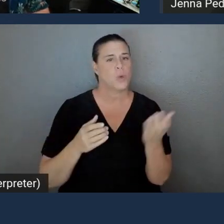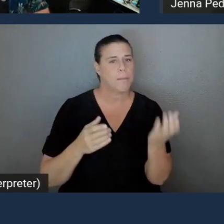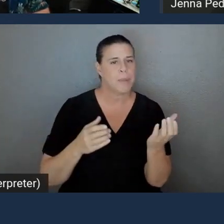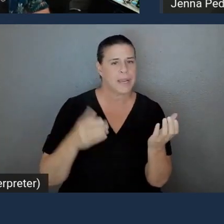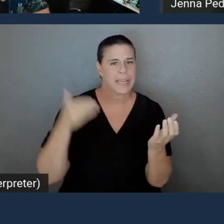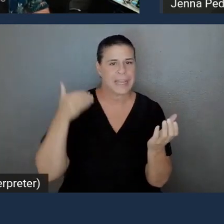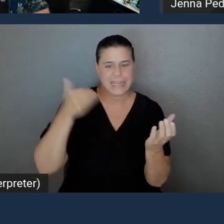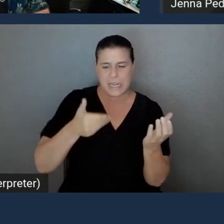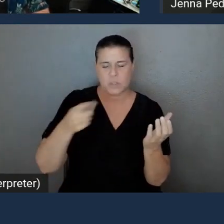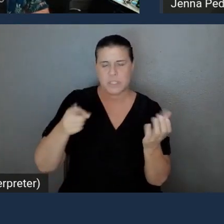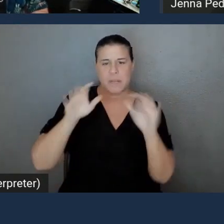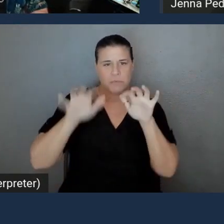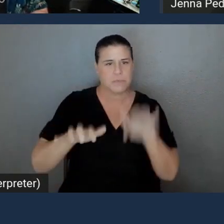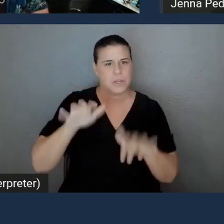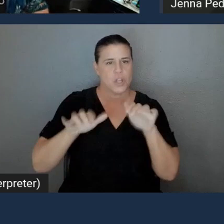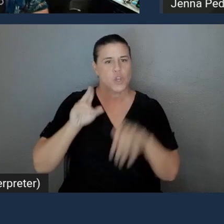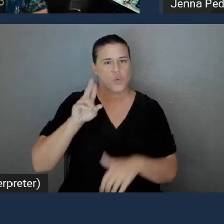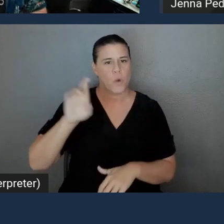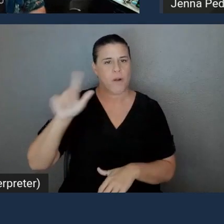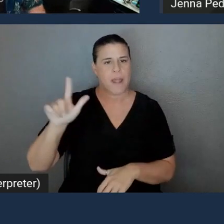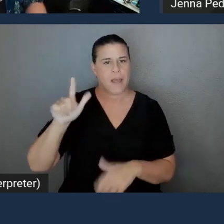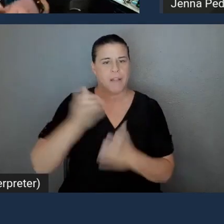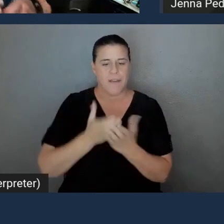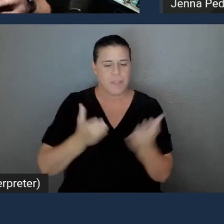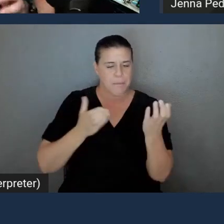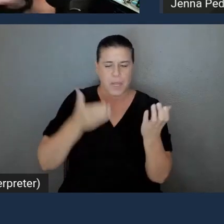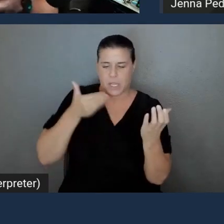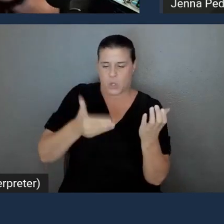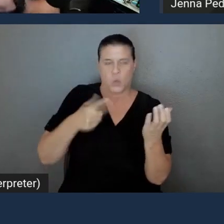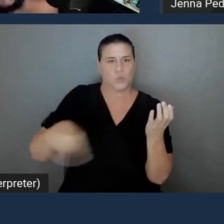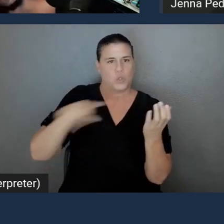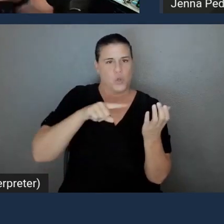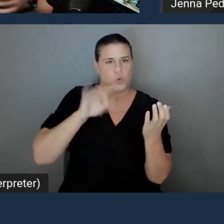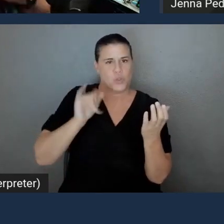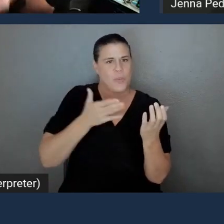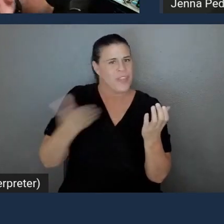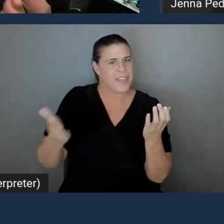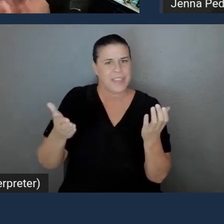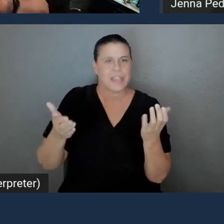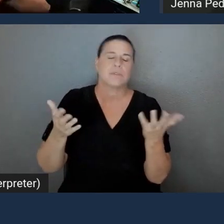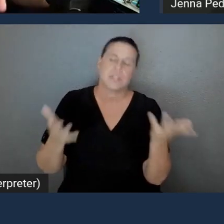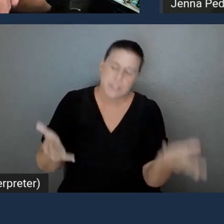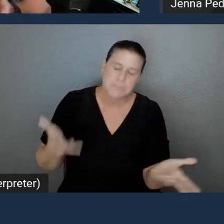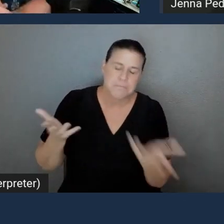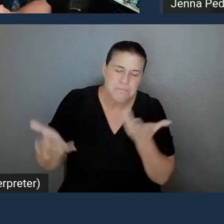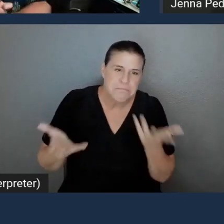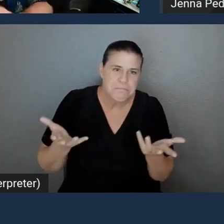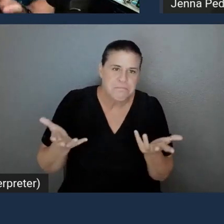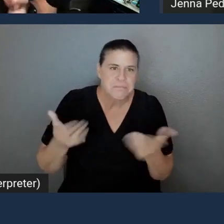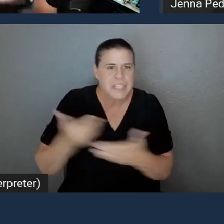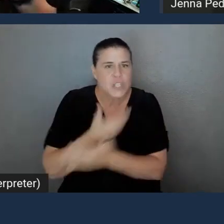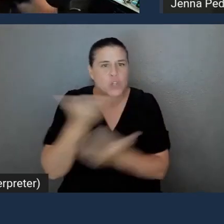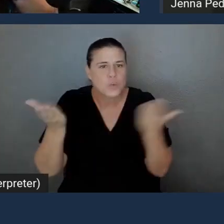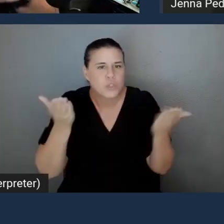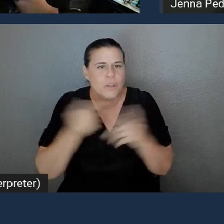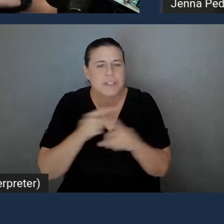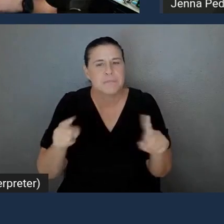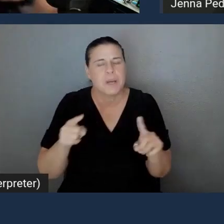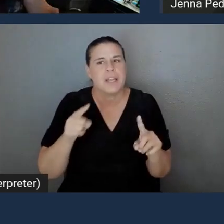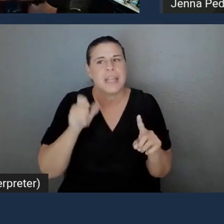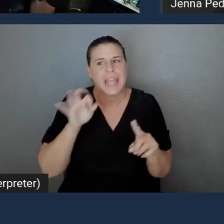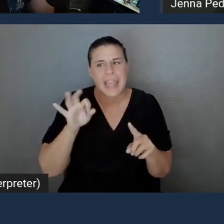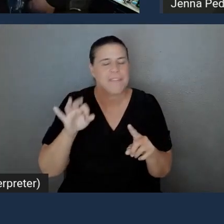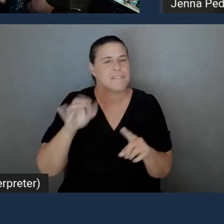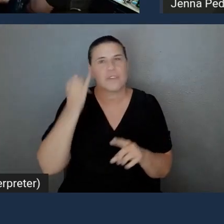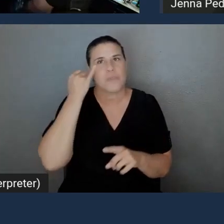actually entering the URL of the bucket nearest to you. So that thing is still it's this is a new service. So, but if imagine